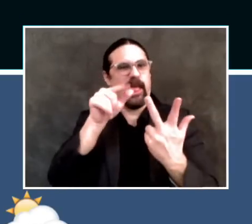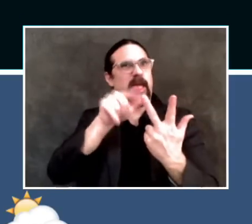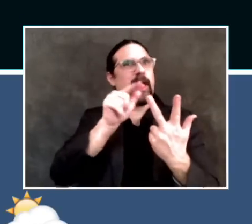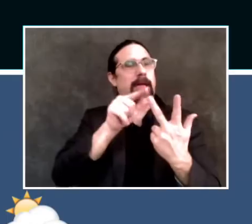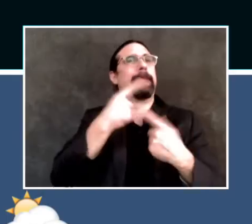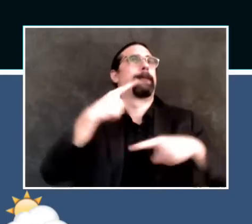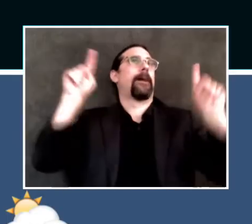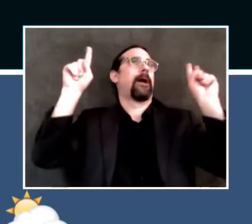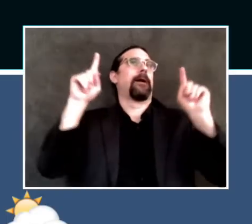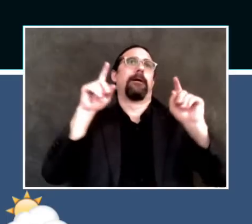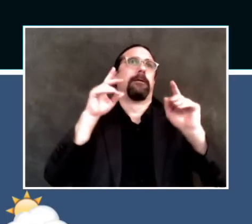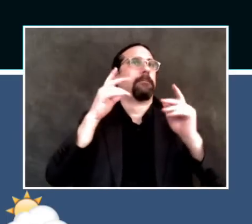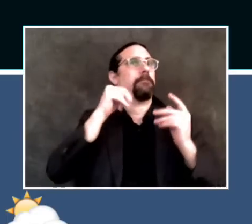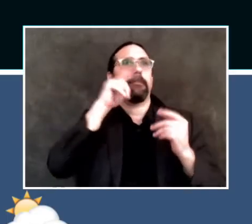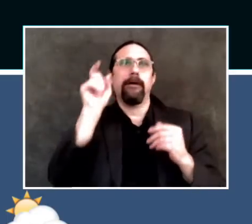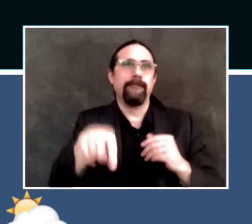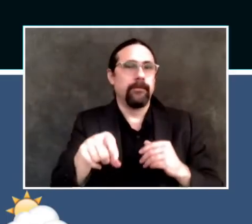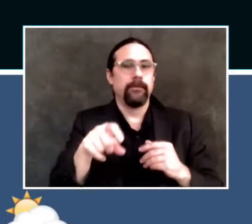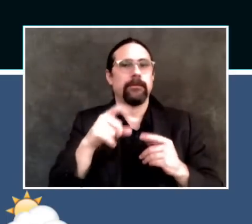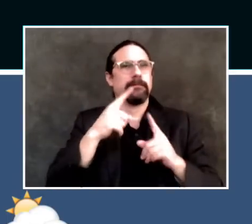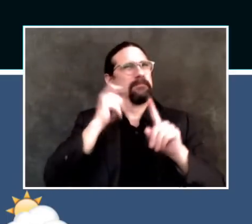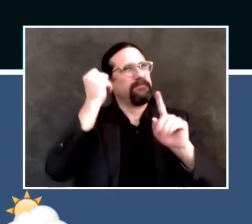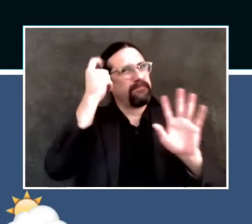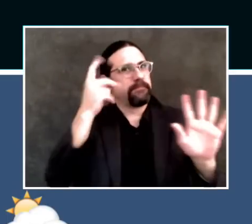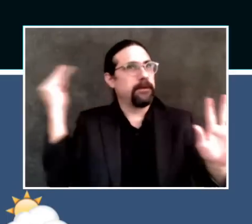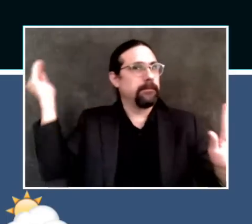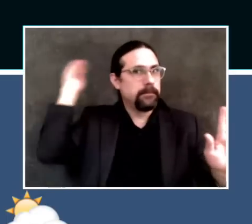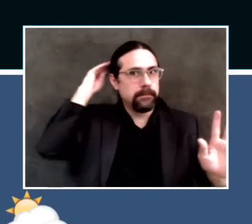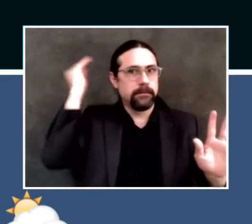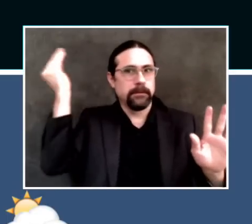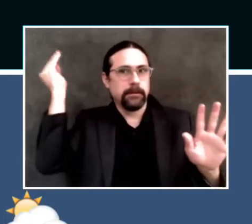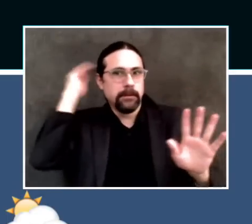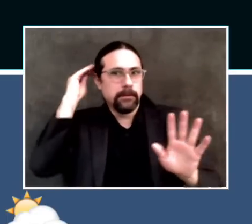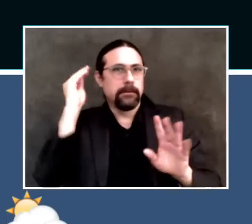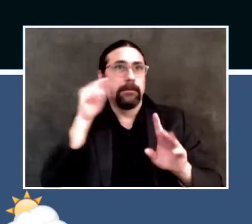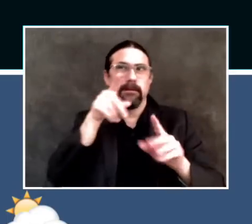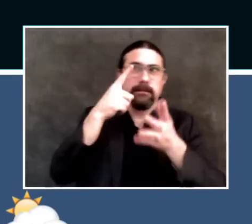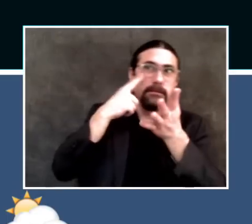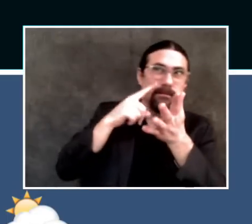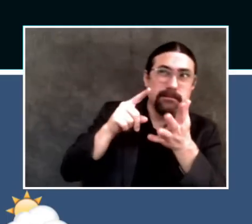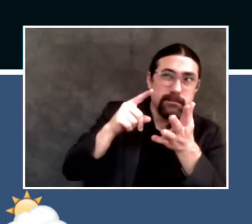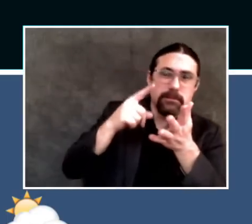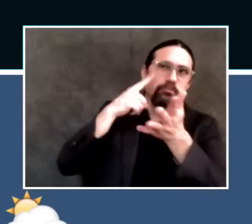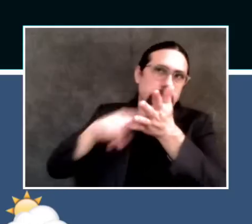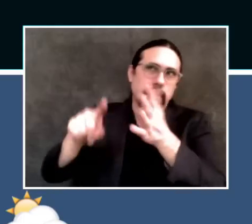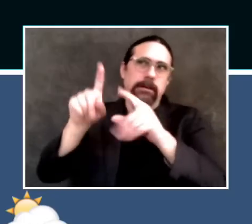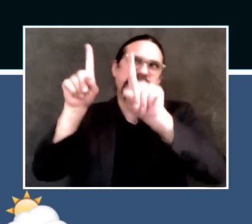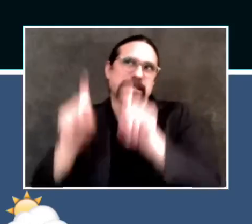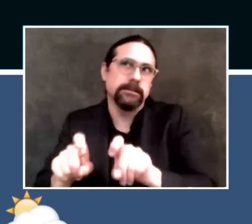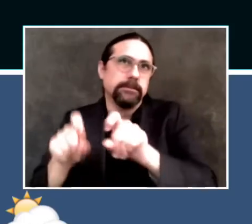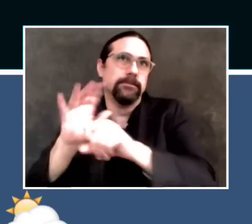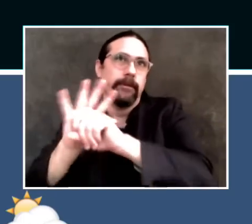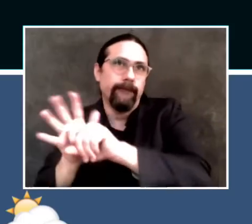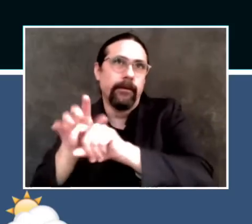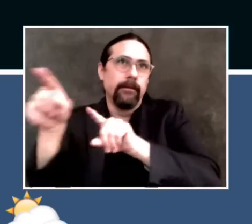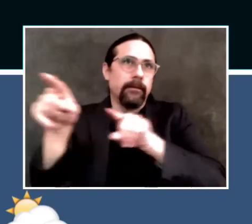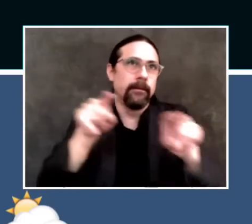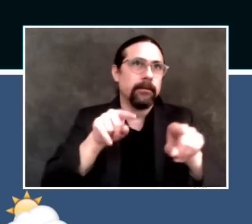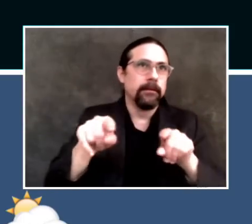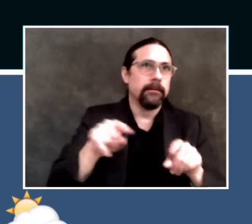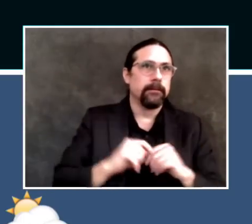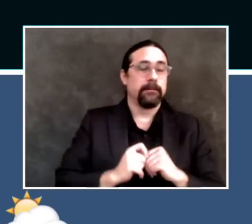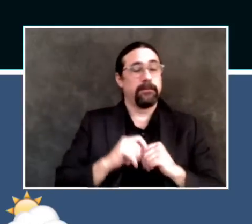no transmission dynamic. To get to that phase, you need a lot more testing. That phase